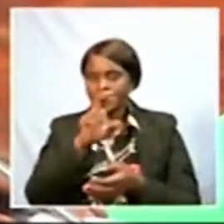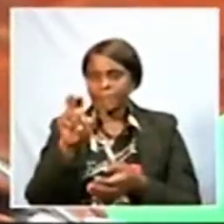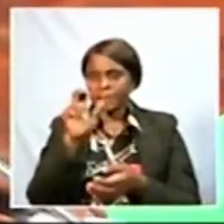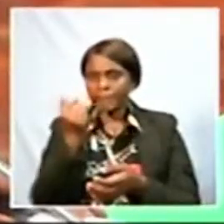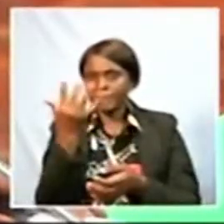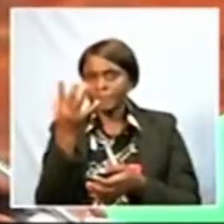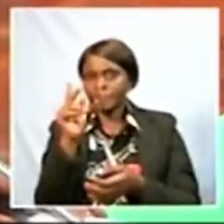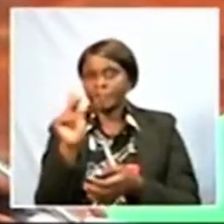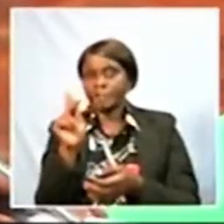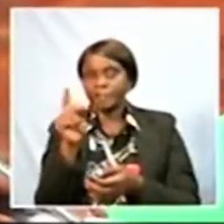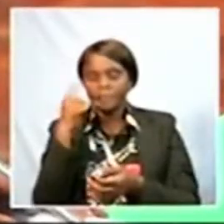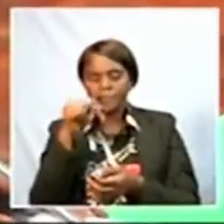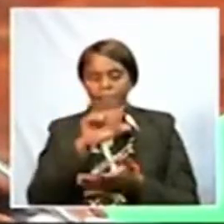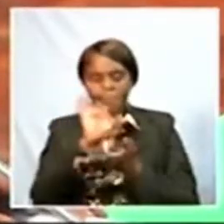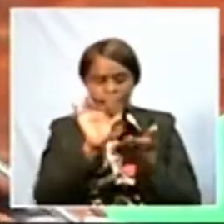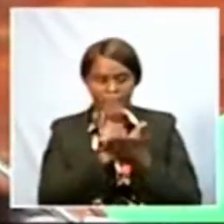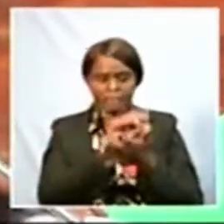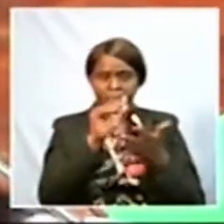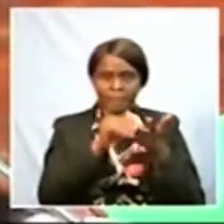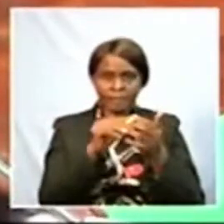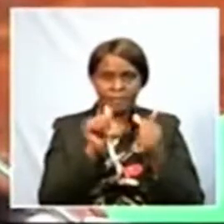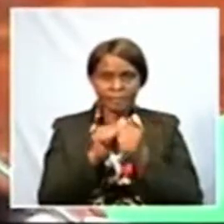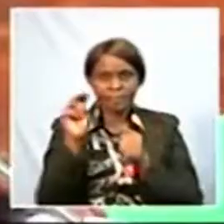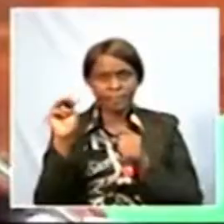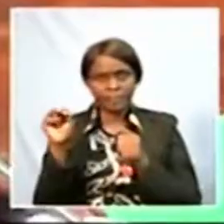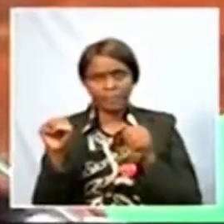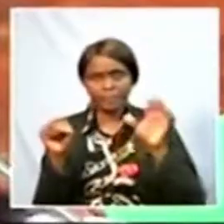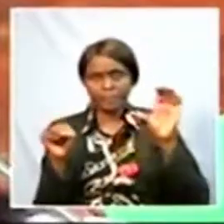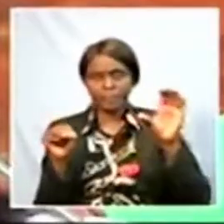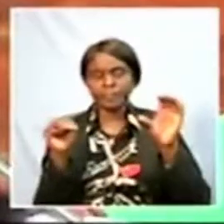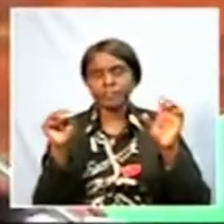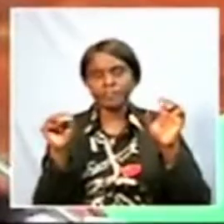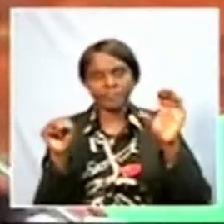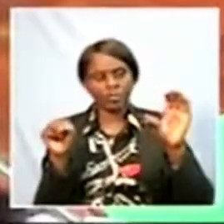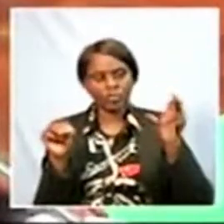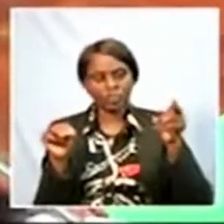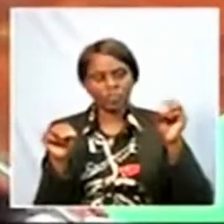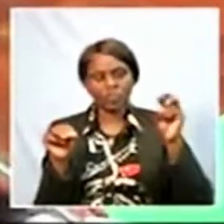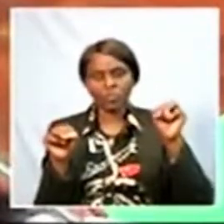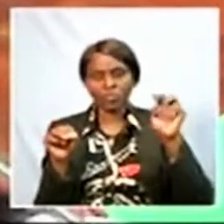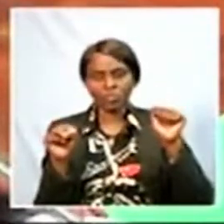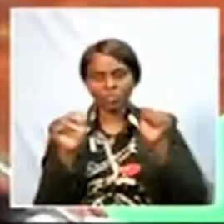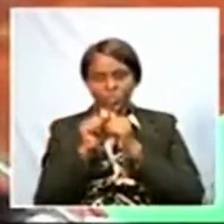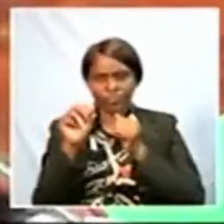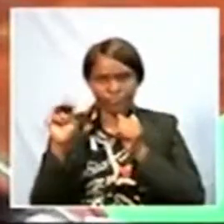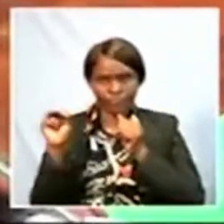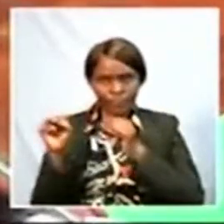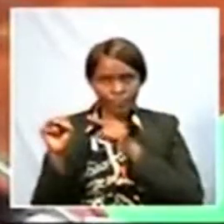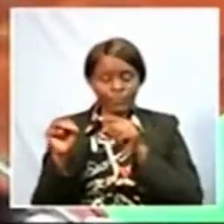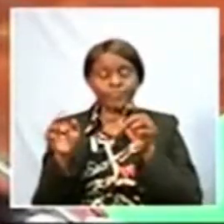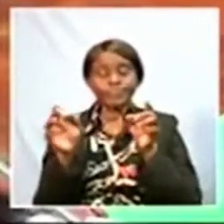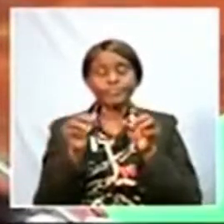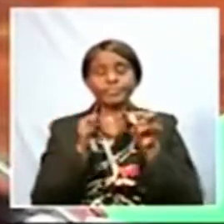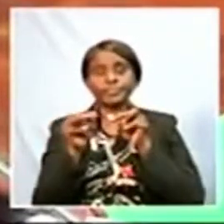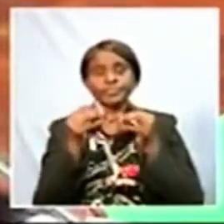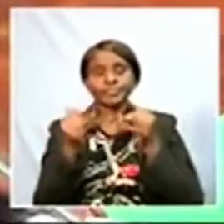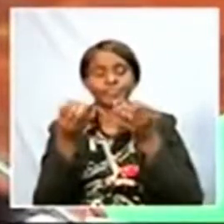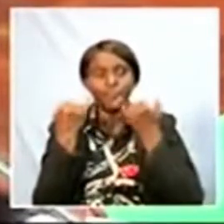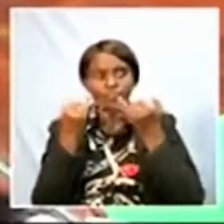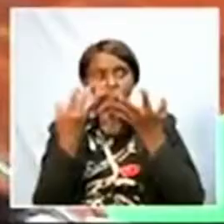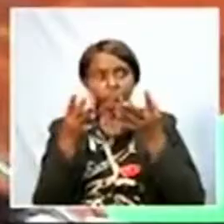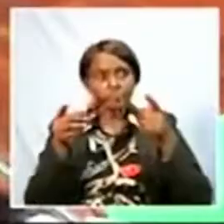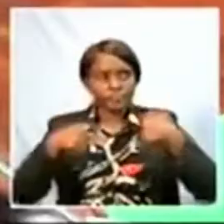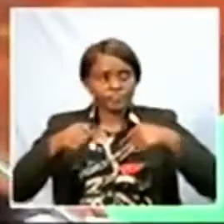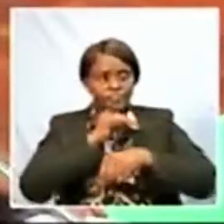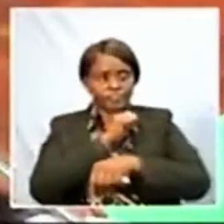101,215 kwacha for CHOMA Central and Bawala constituency respectively. Action taken. Management would like to state that the